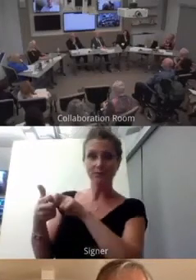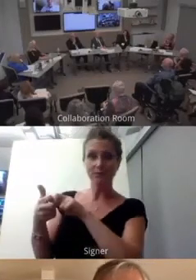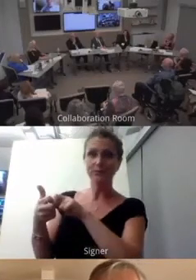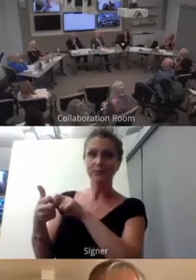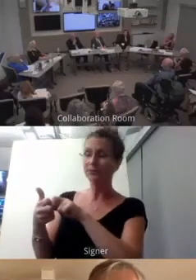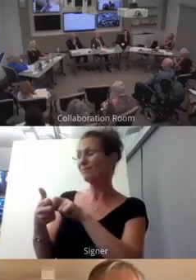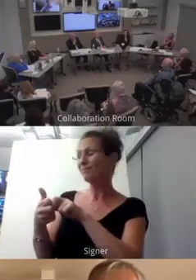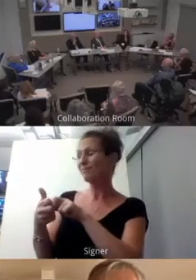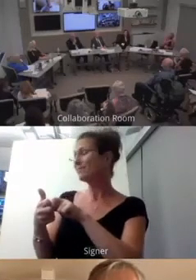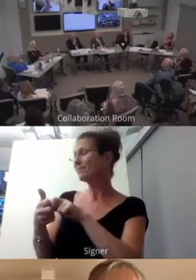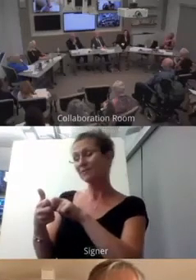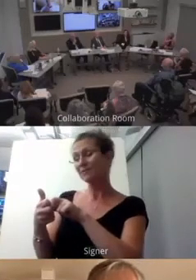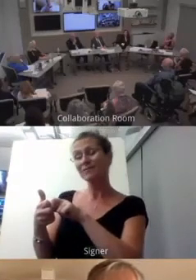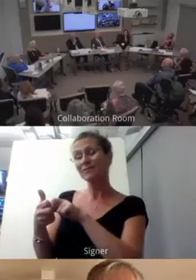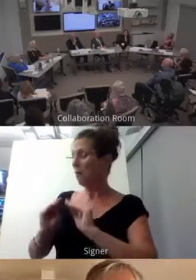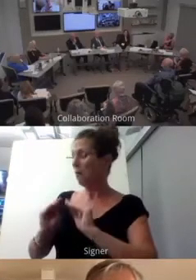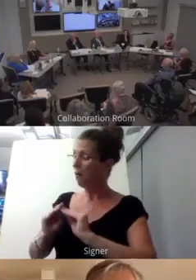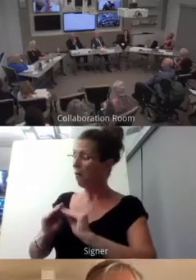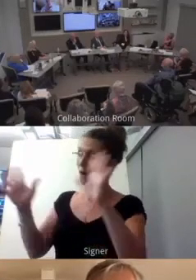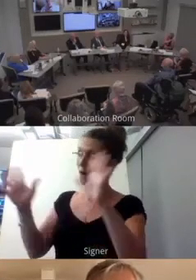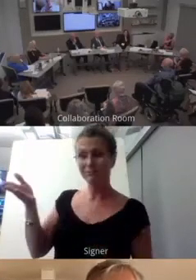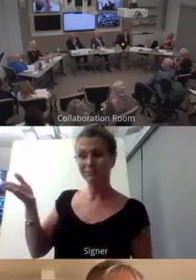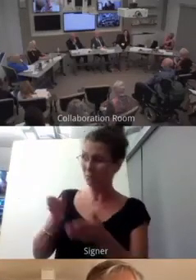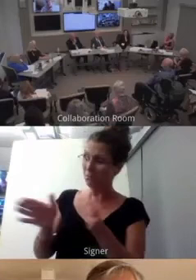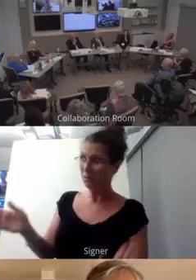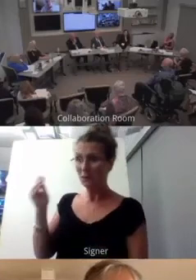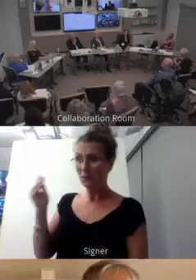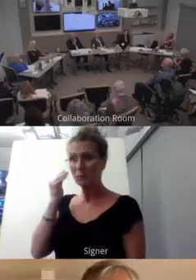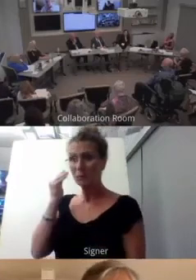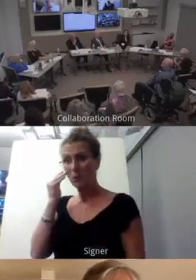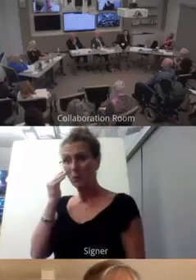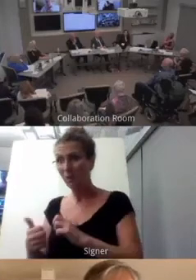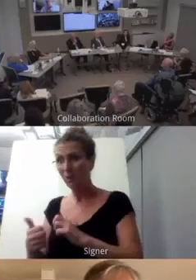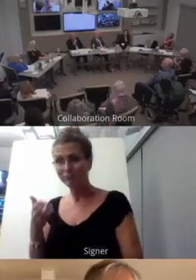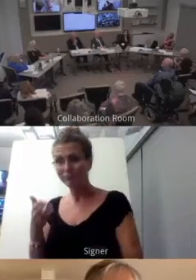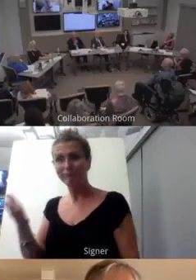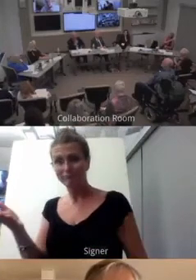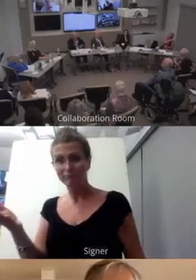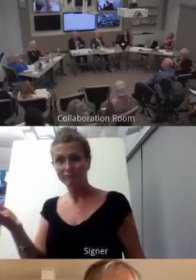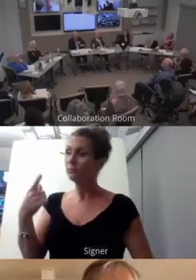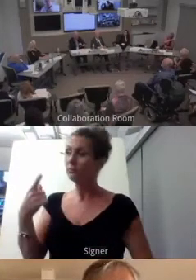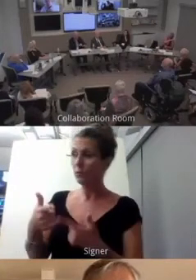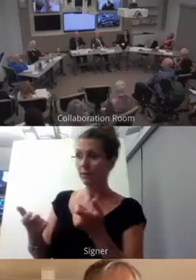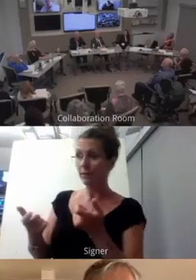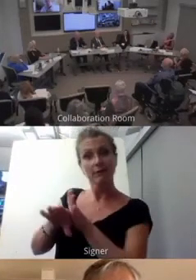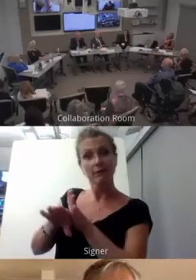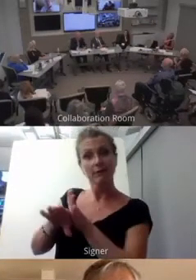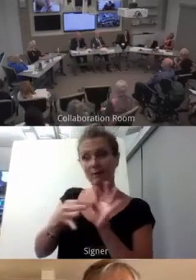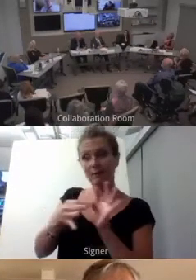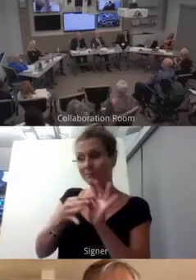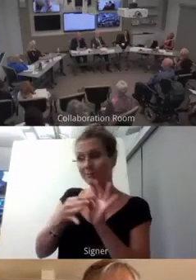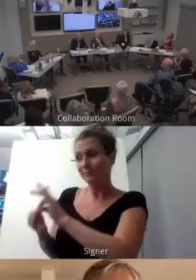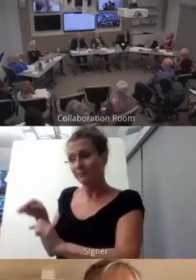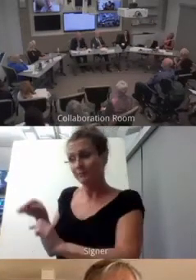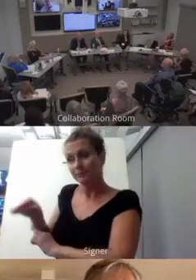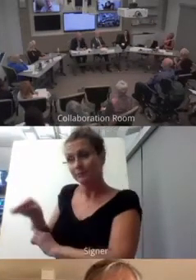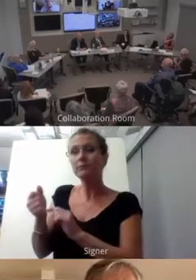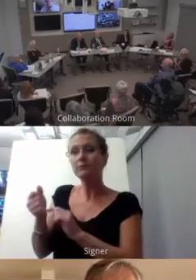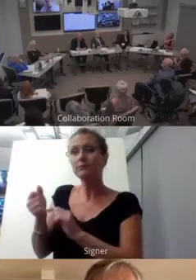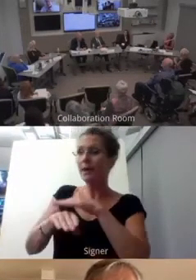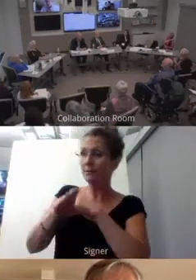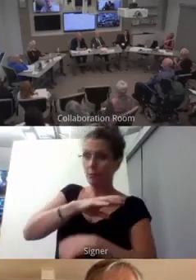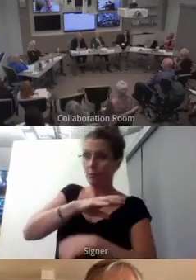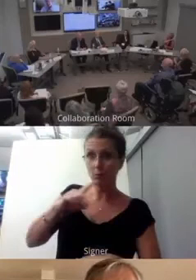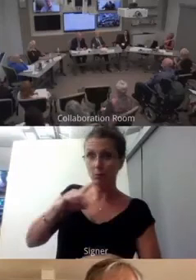One thing that we developed as a result of that, together with people from the Access Board, was what we now call line of sight over standing